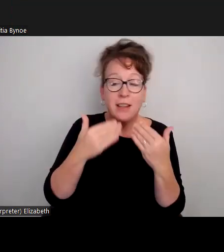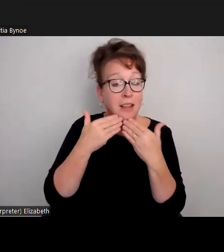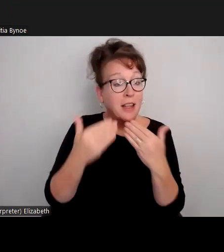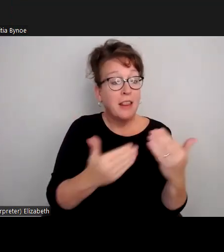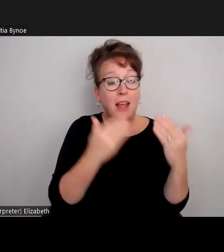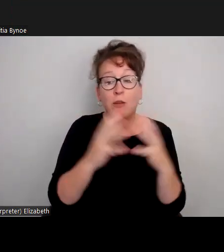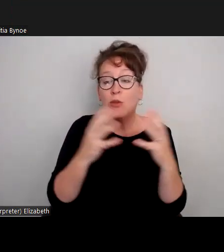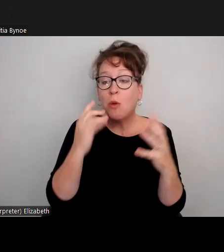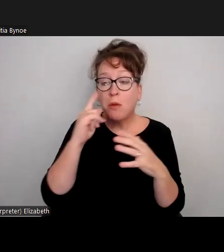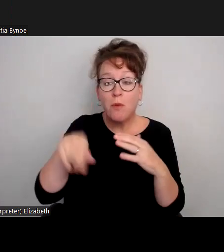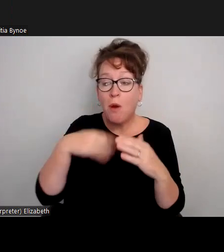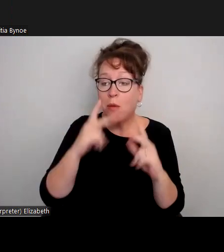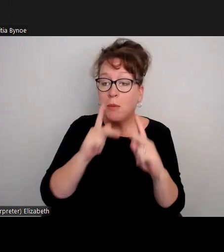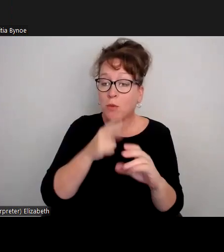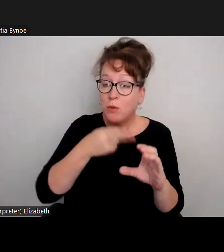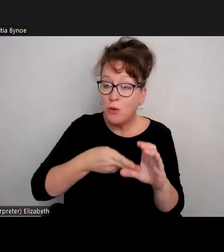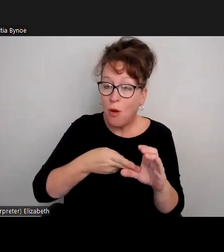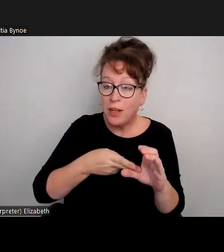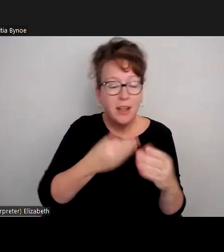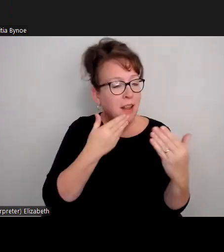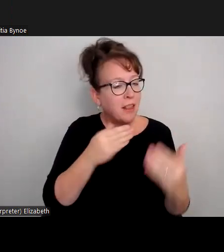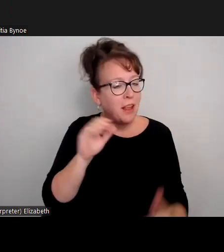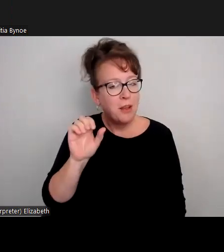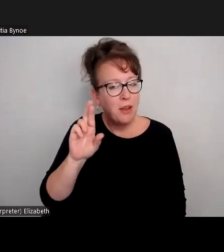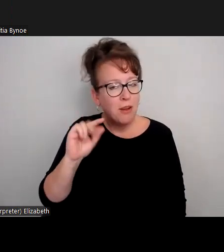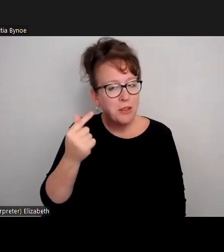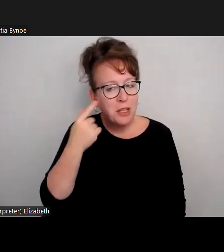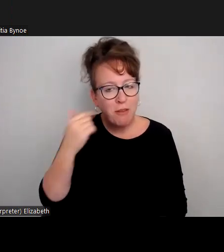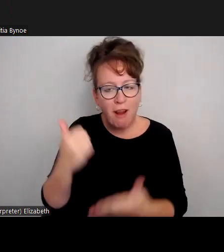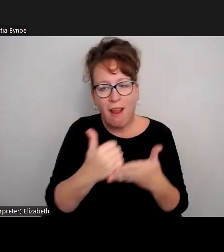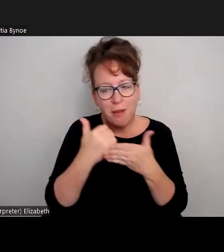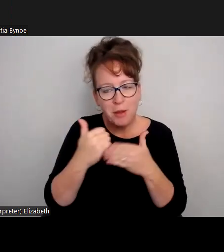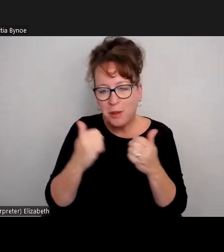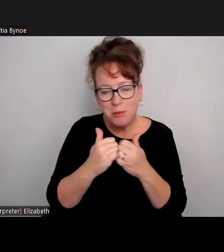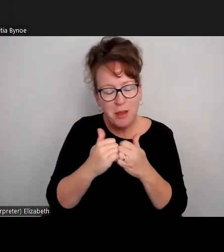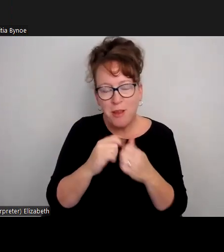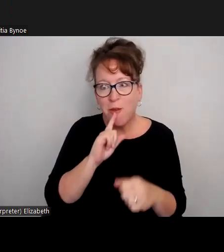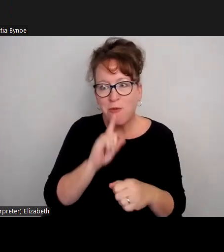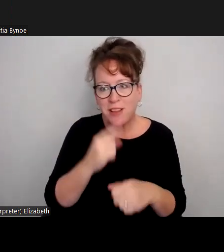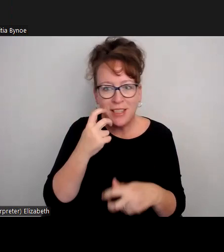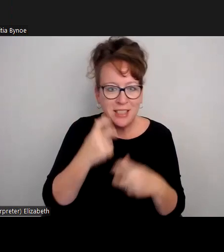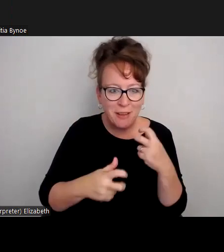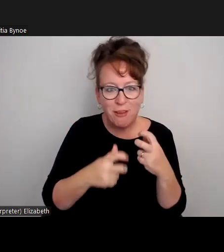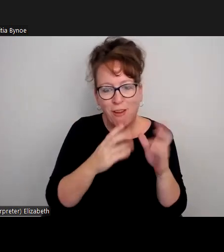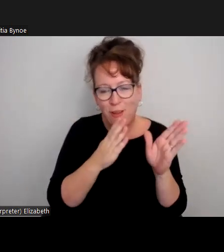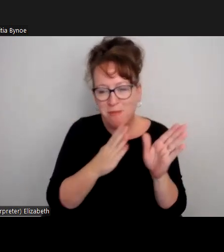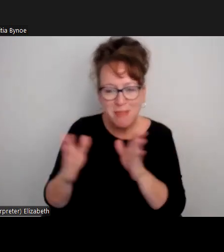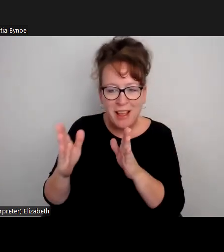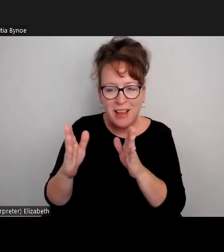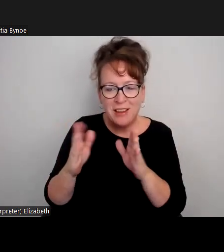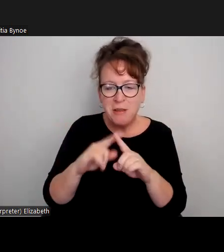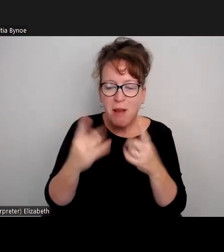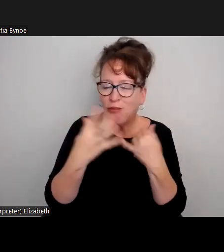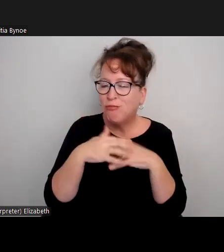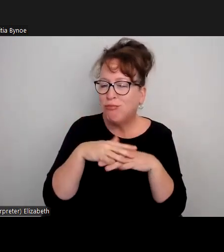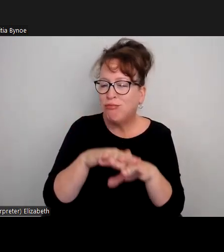everyone who joined and listened in. Thank you to ERG for helping us as always with the very difficult logistics, but trying to make it work so folks